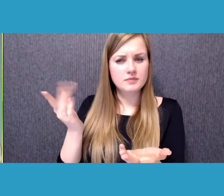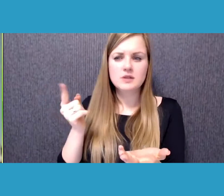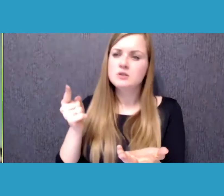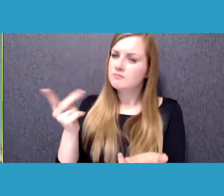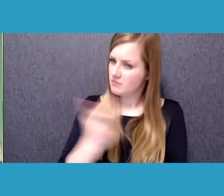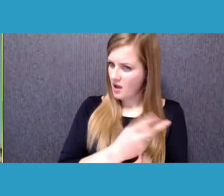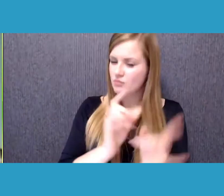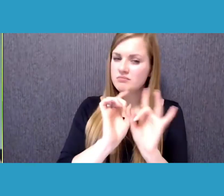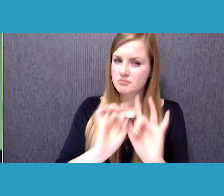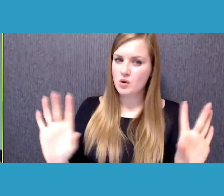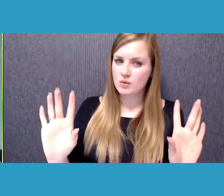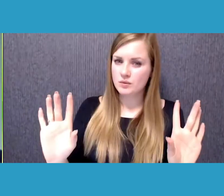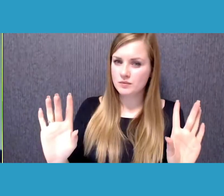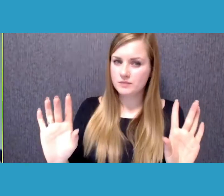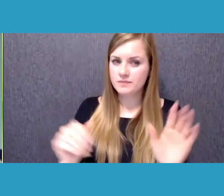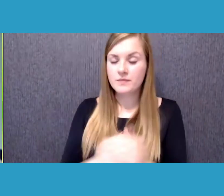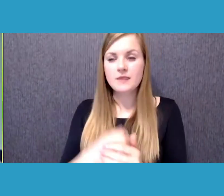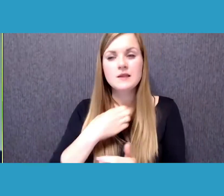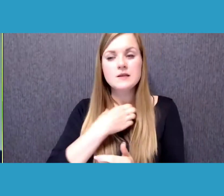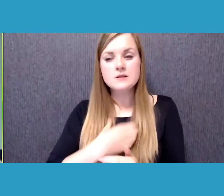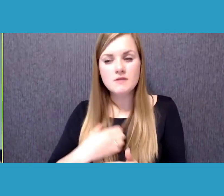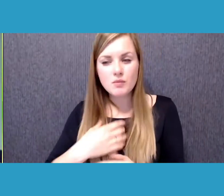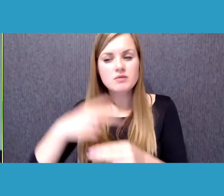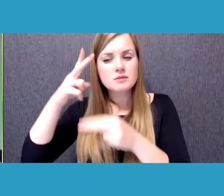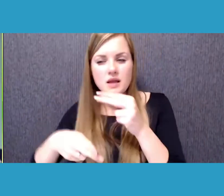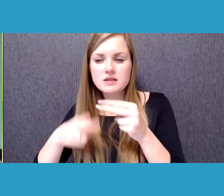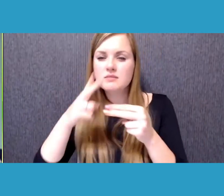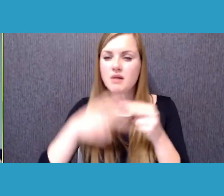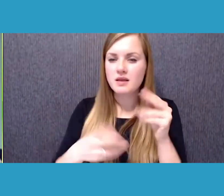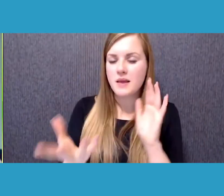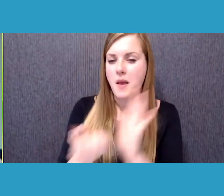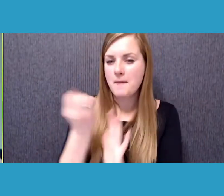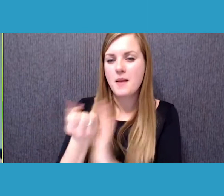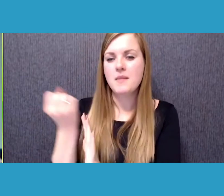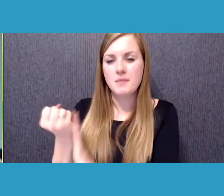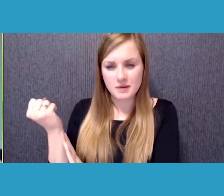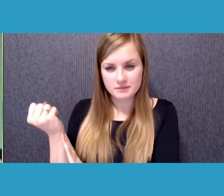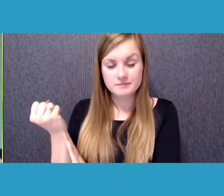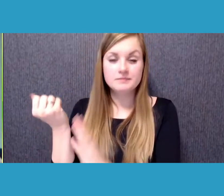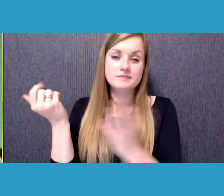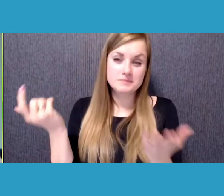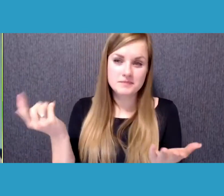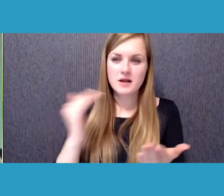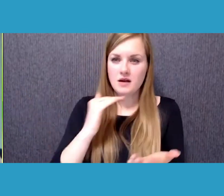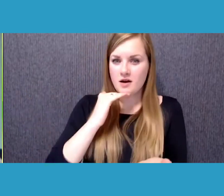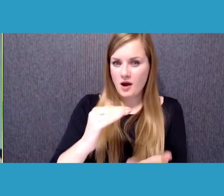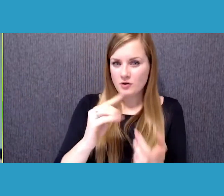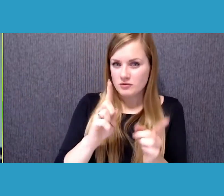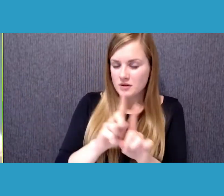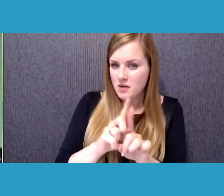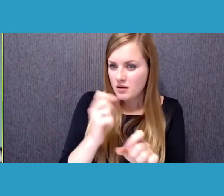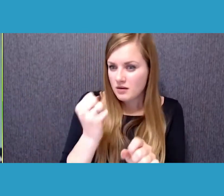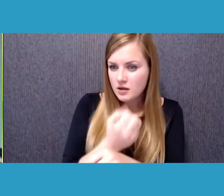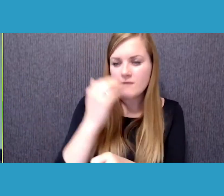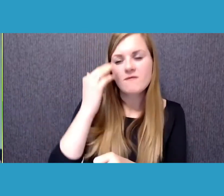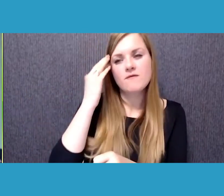police officers and prosecutors and judges, have been confused, have no guidance, have little guidance on how